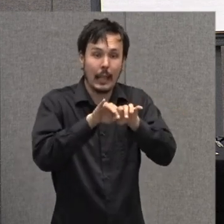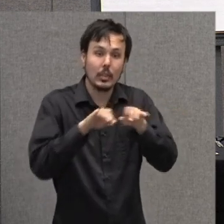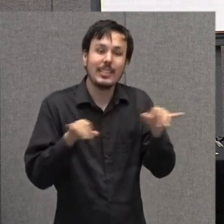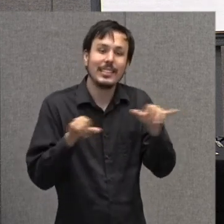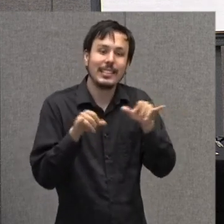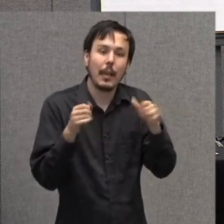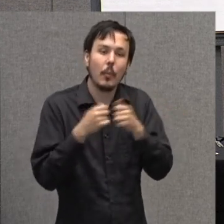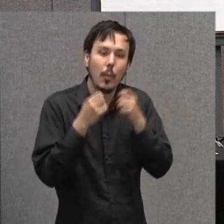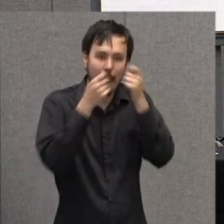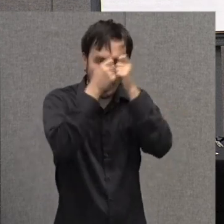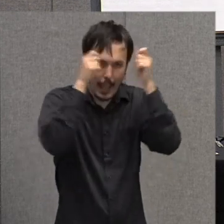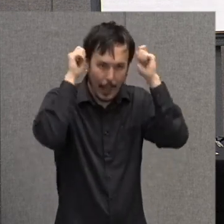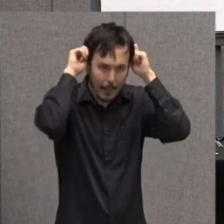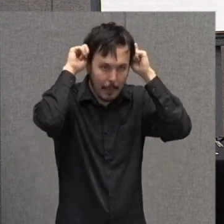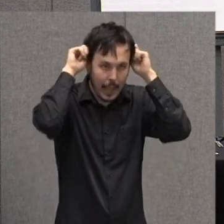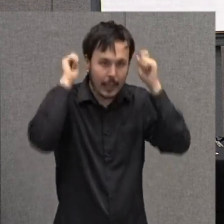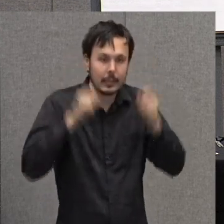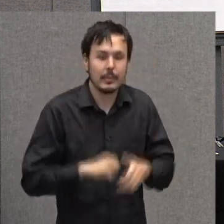with the headband.